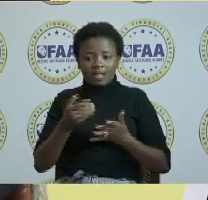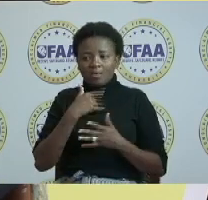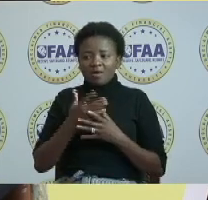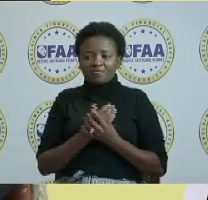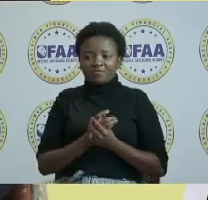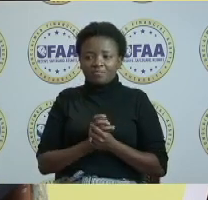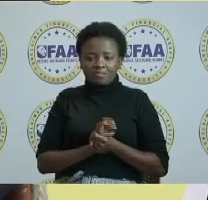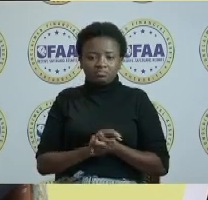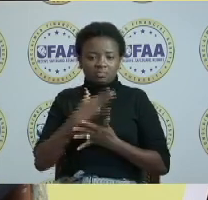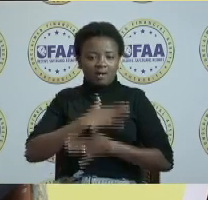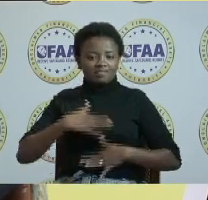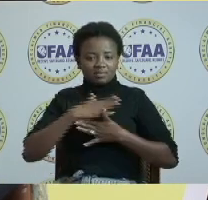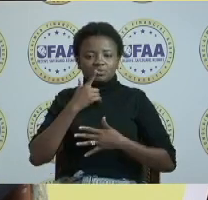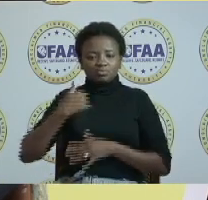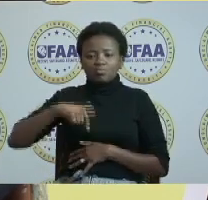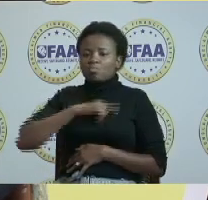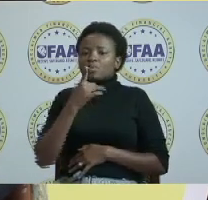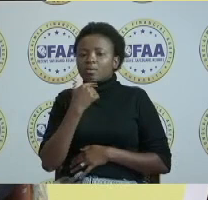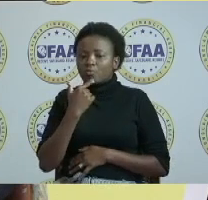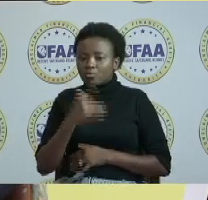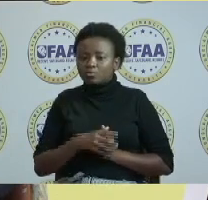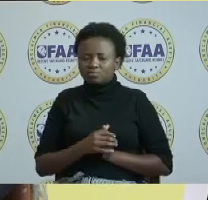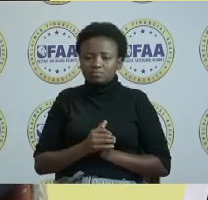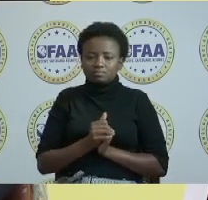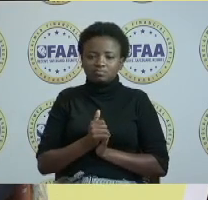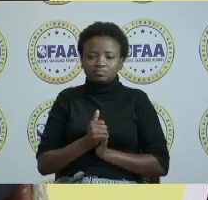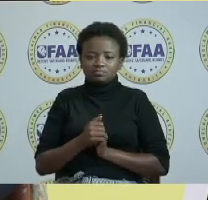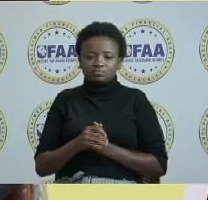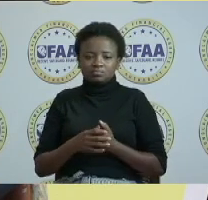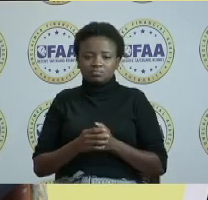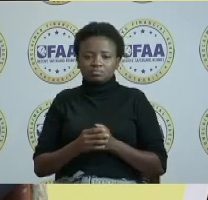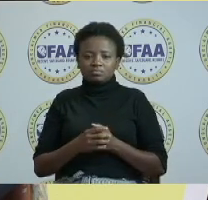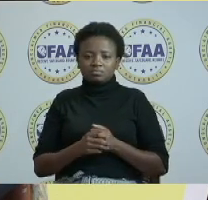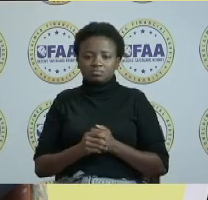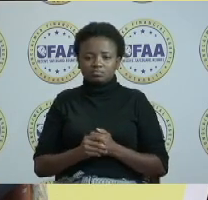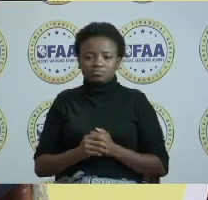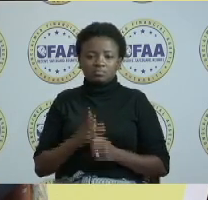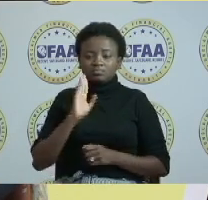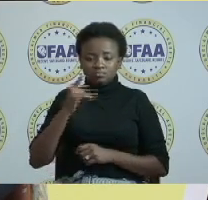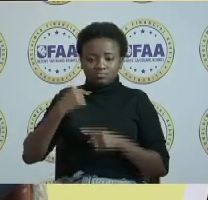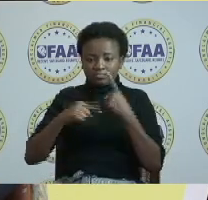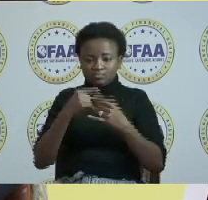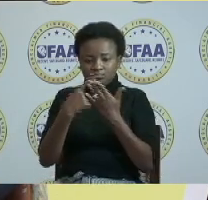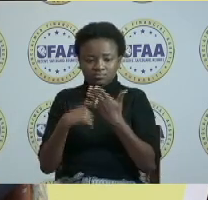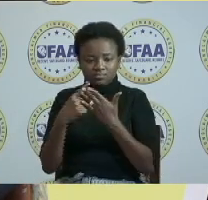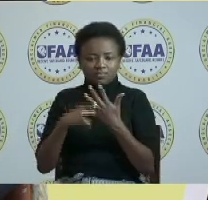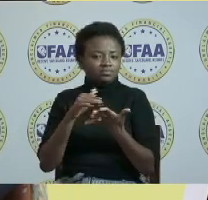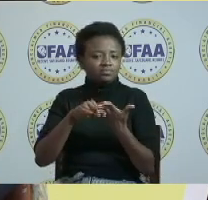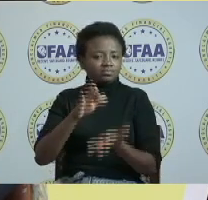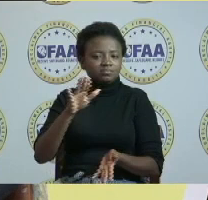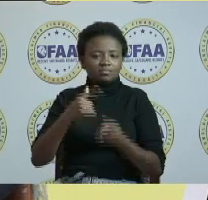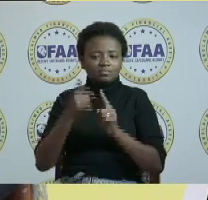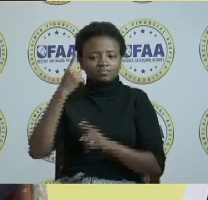appreciation of who we are as an authority, and perhaps we'll be discussing more as we move along at this debate. But for us as an